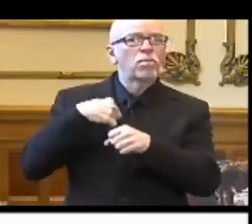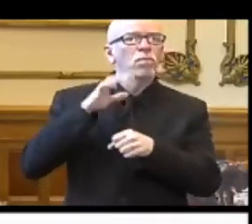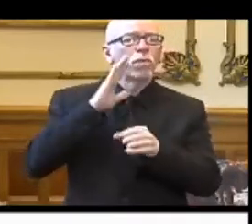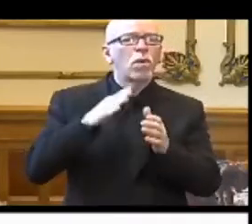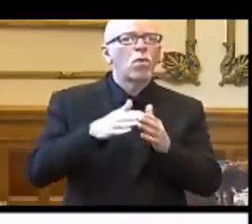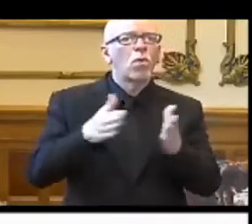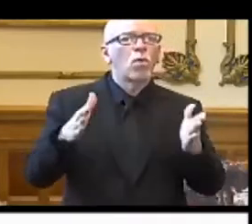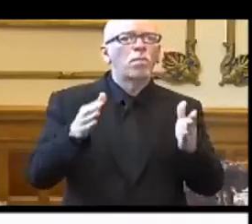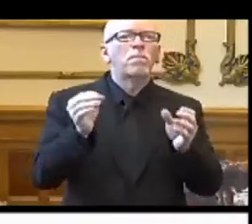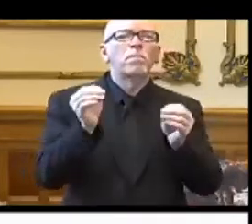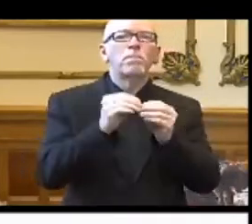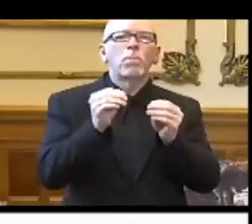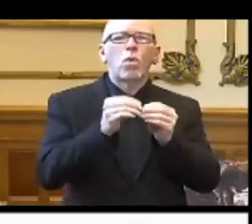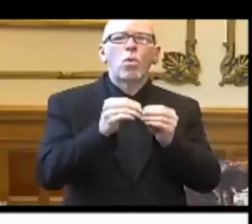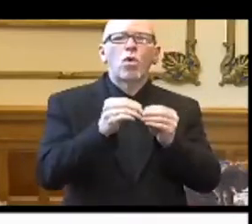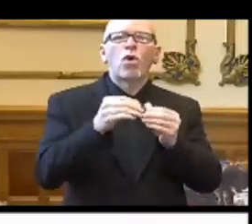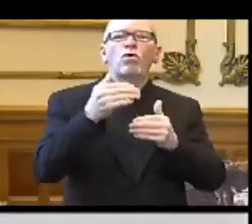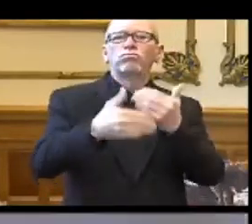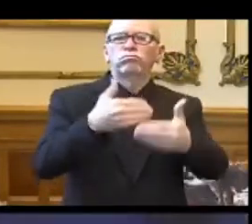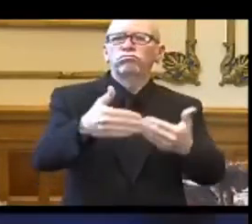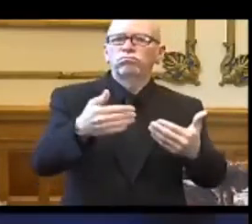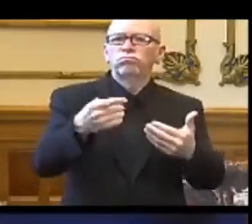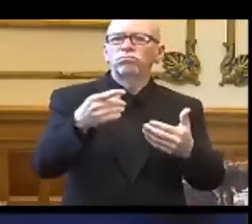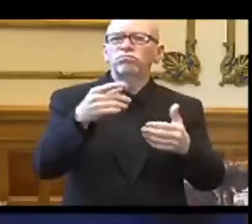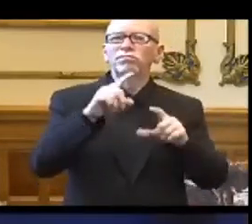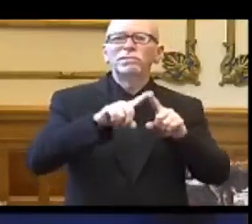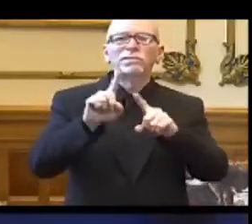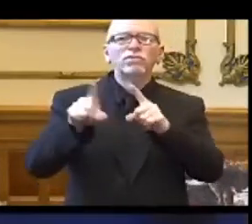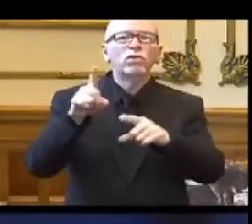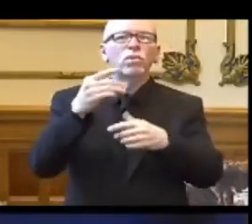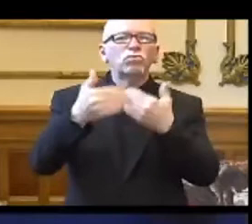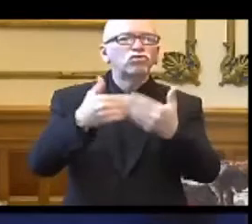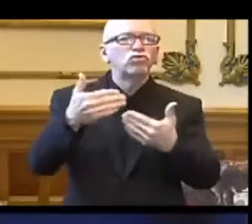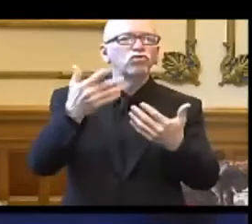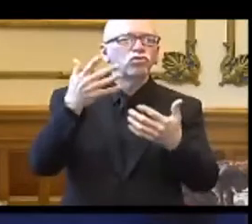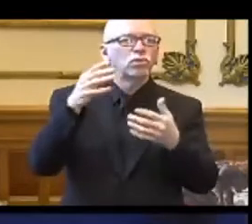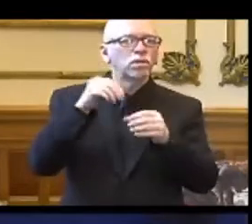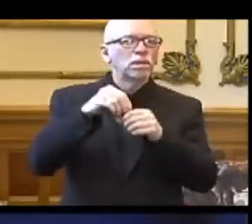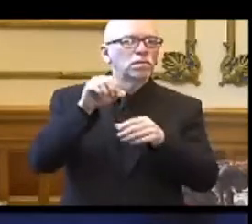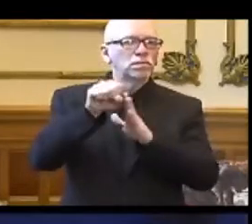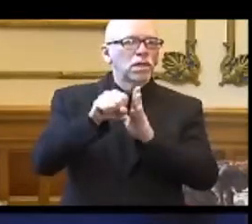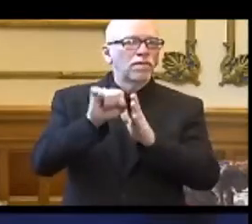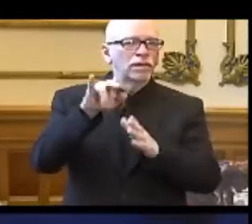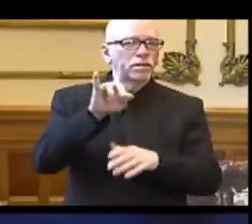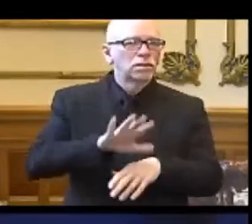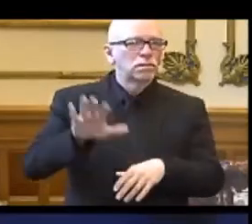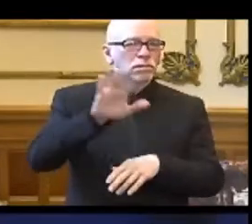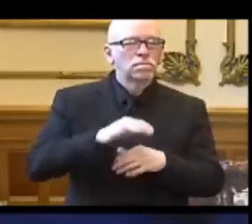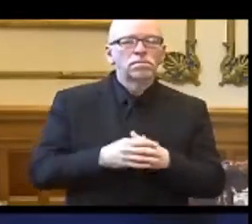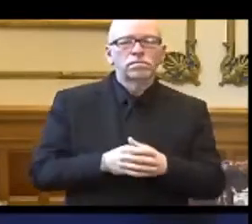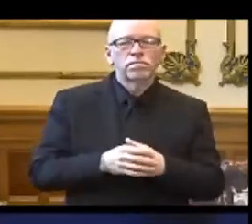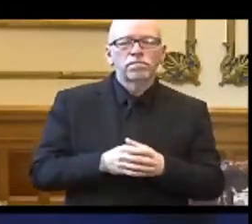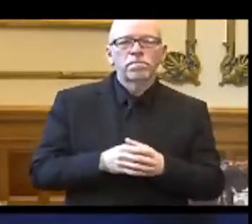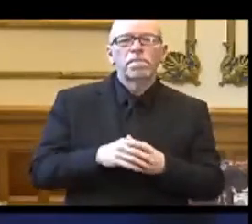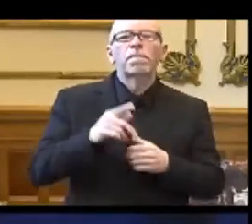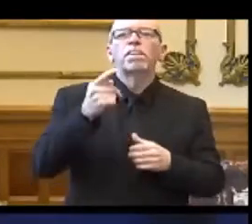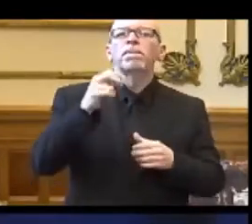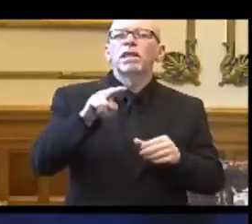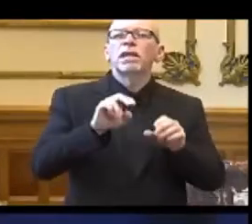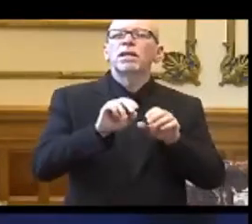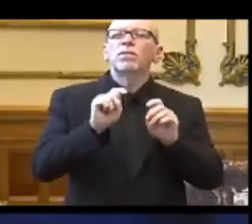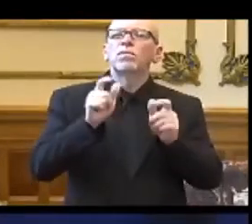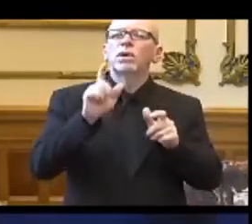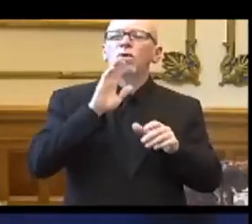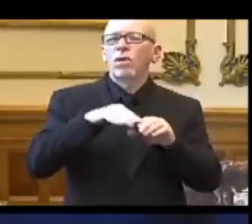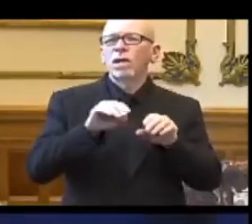procedures in other medical and clinical practices around the state of Indiana. And then just very quickly on